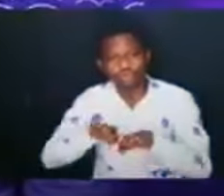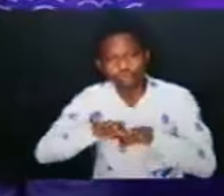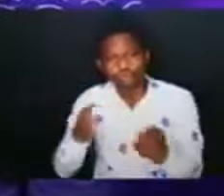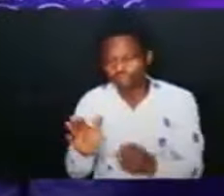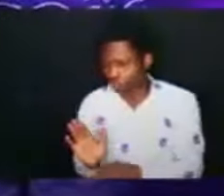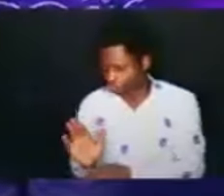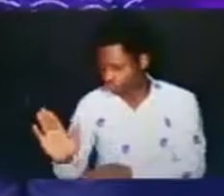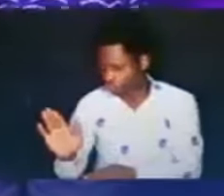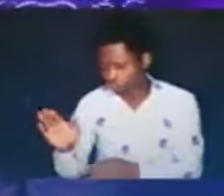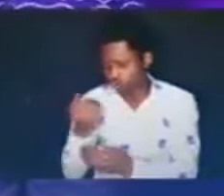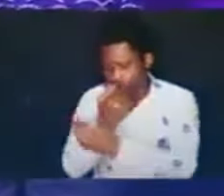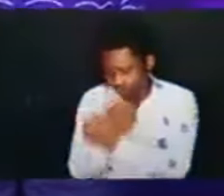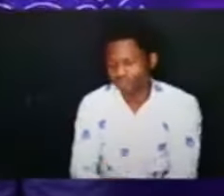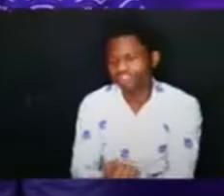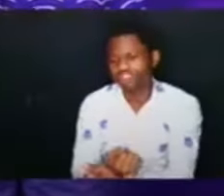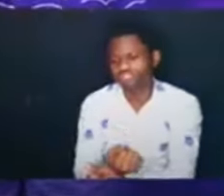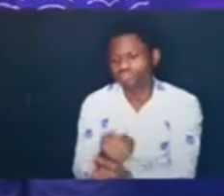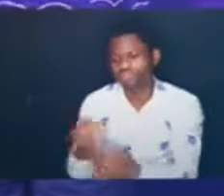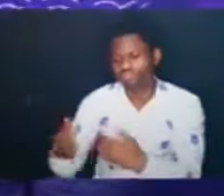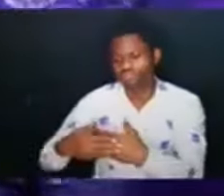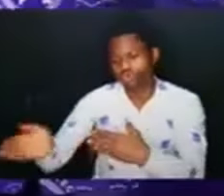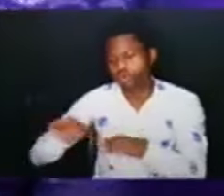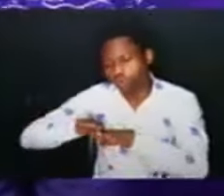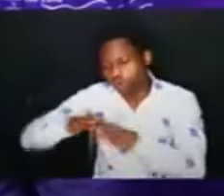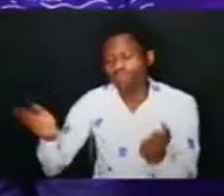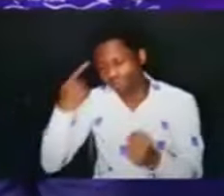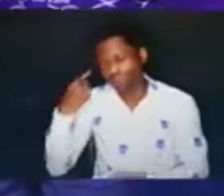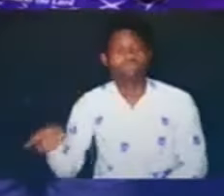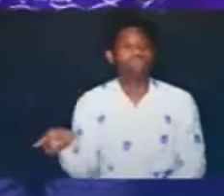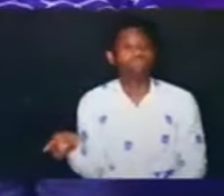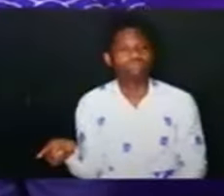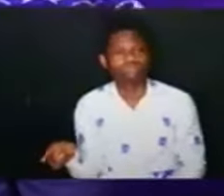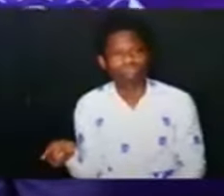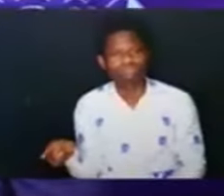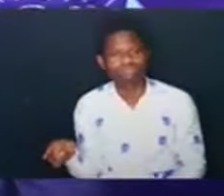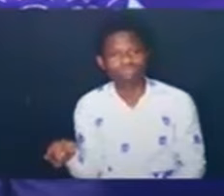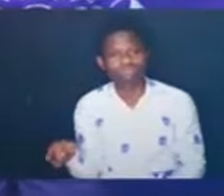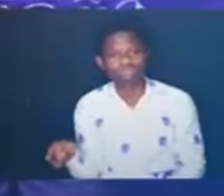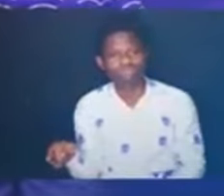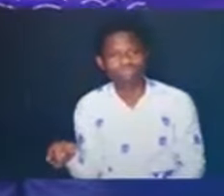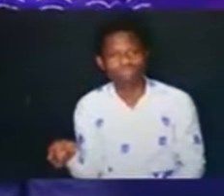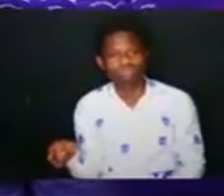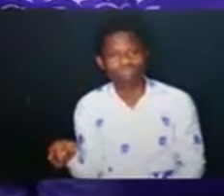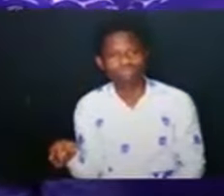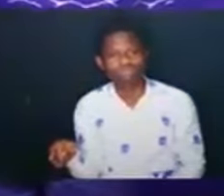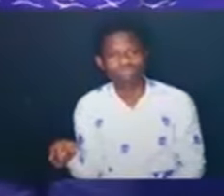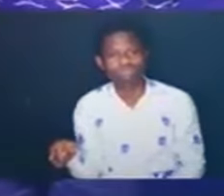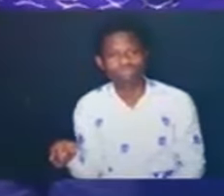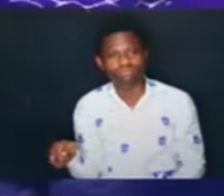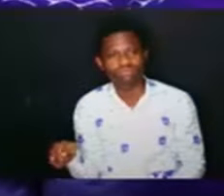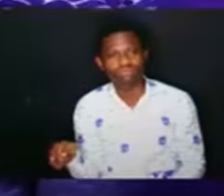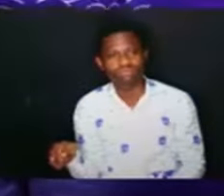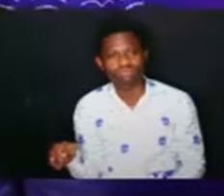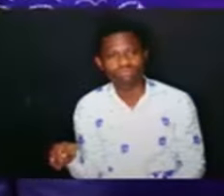a by. Now, near Udi or minus on Ankasa, Ubi a fiasa prono, Ediman. The ruler of the nation opened his